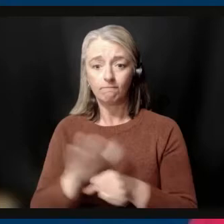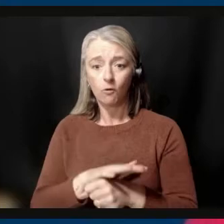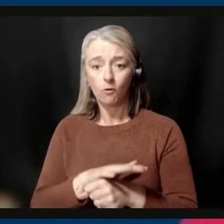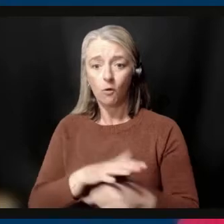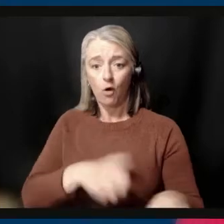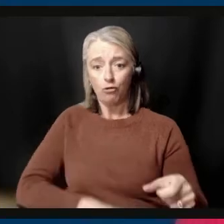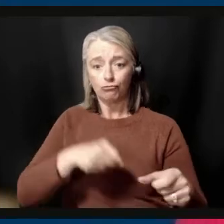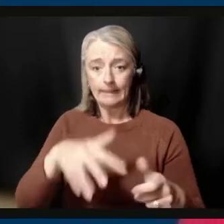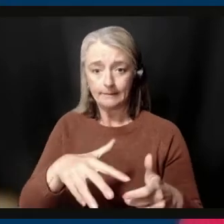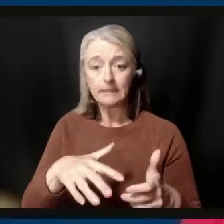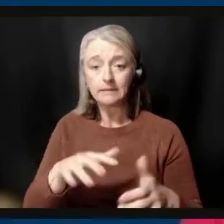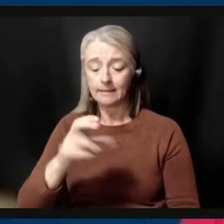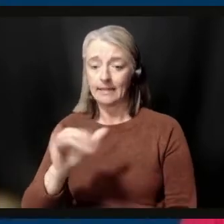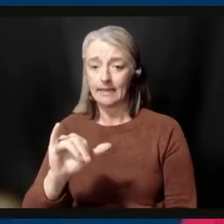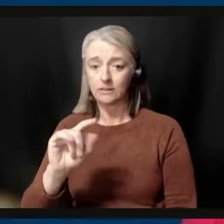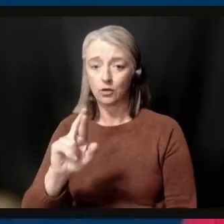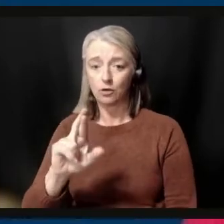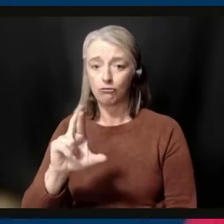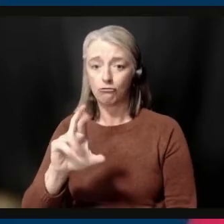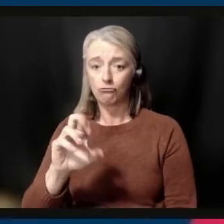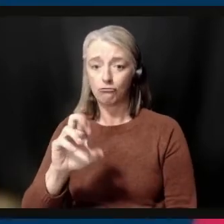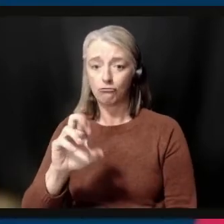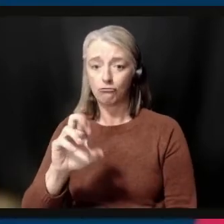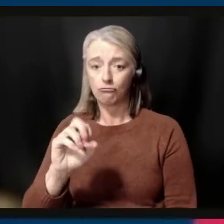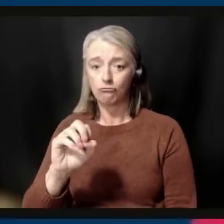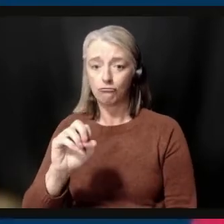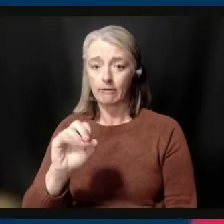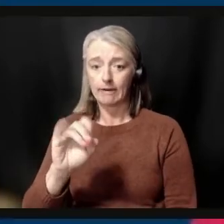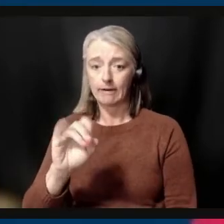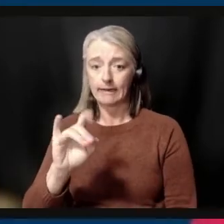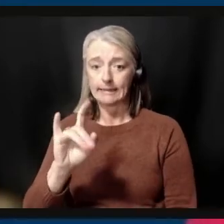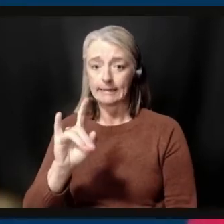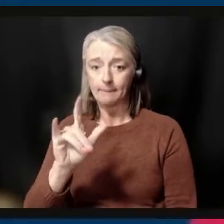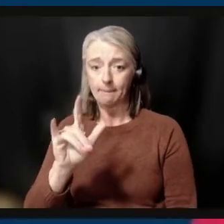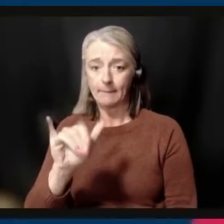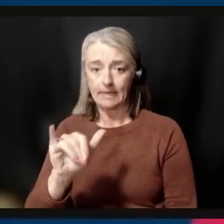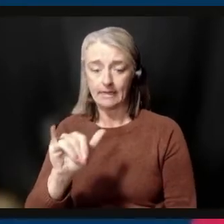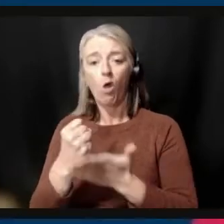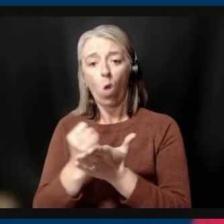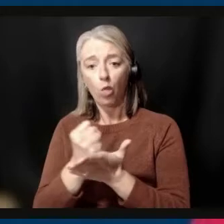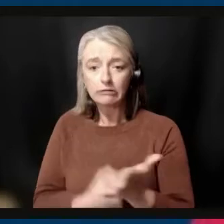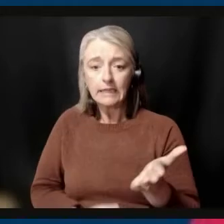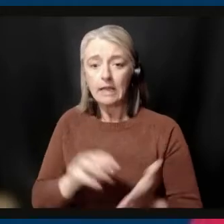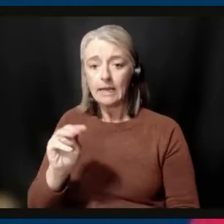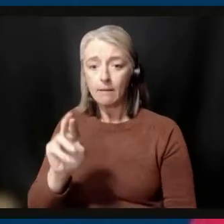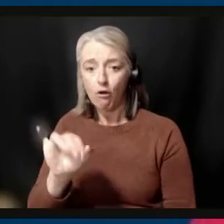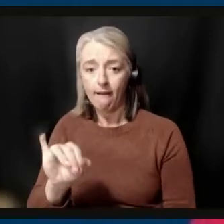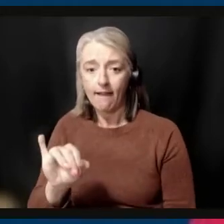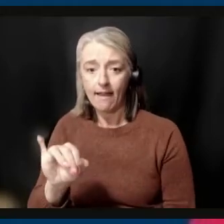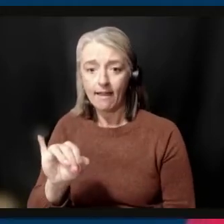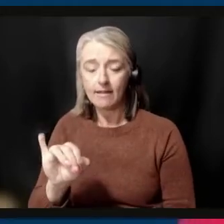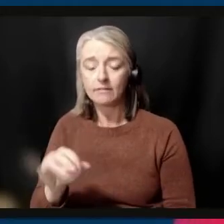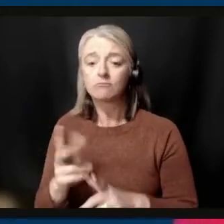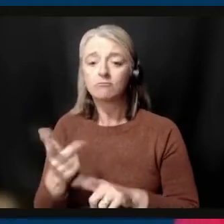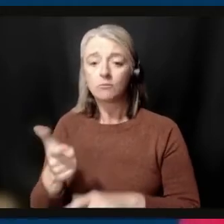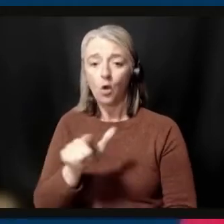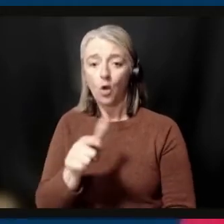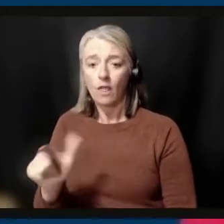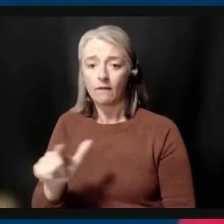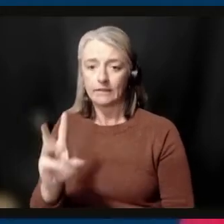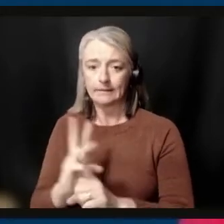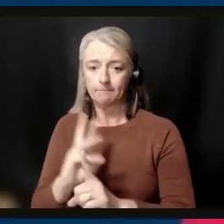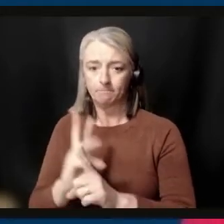do mammogram and ultrasounds, and then also MRIs, and we would alternate every 6 months. So